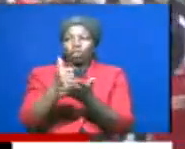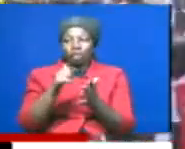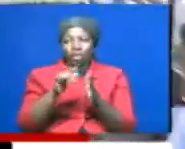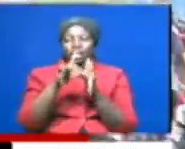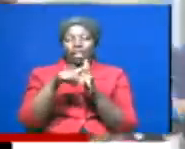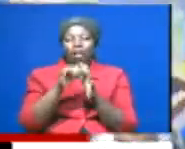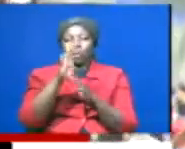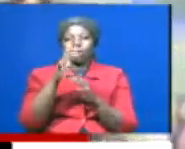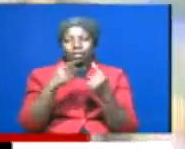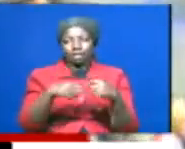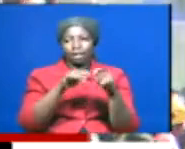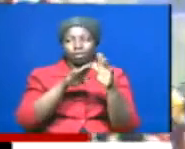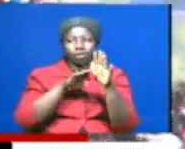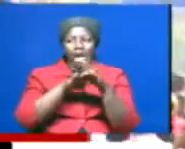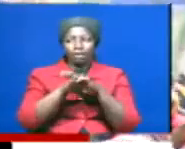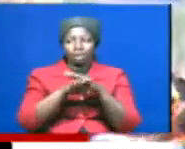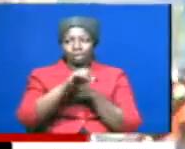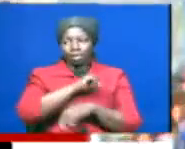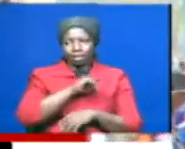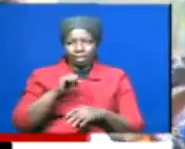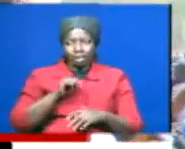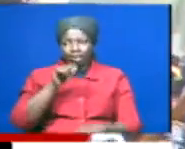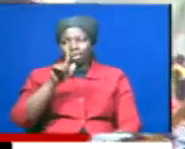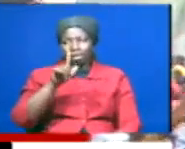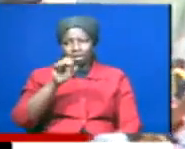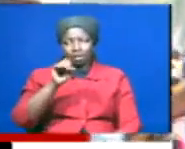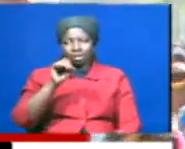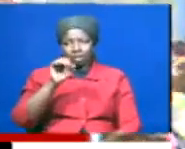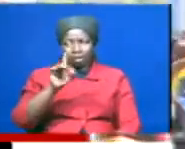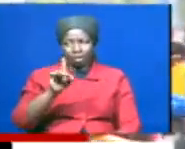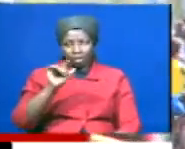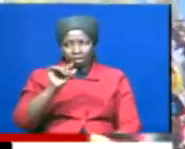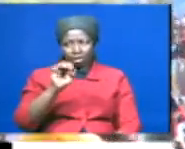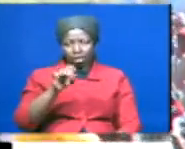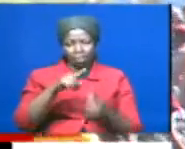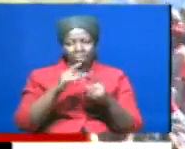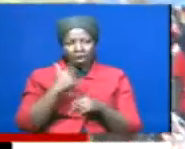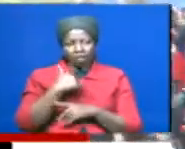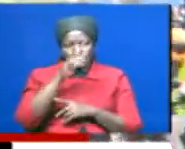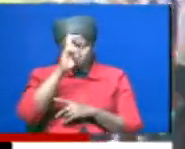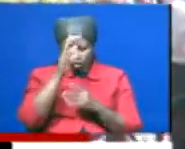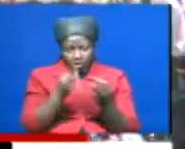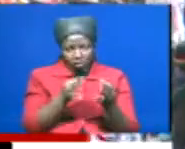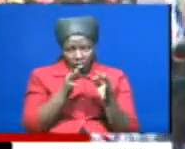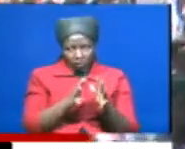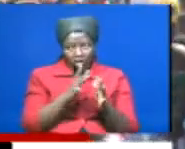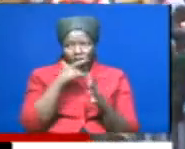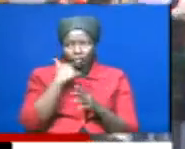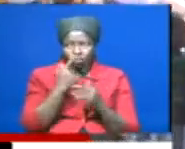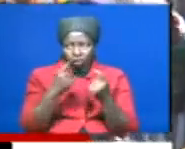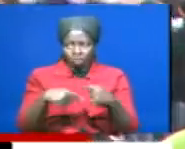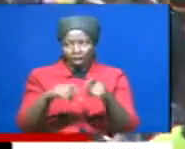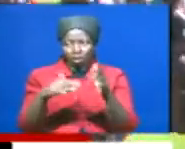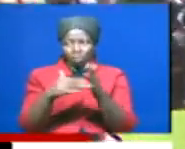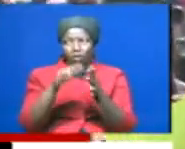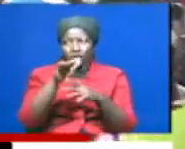access the state lodge there, but then, of course, there are the police officers with their barricade there that I believe will try to block them from